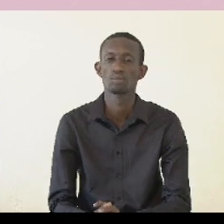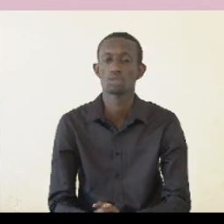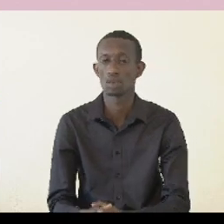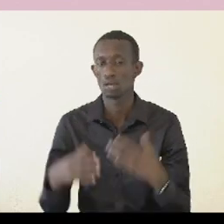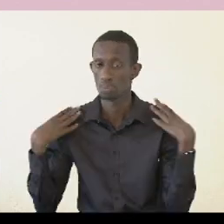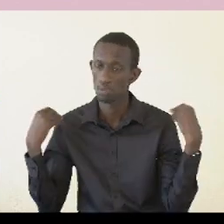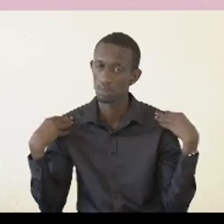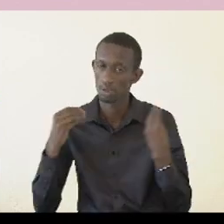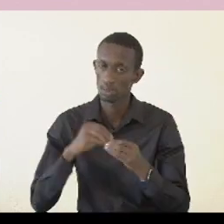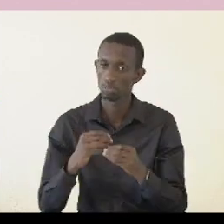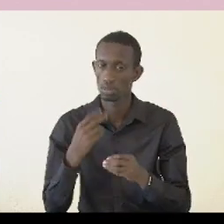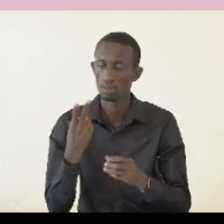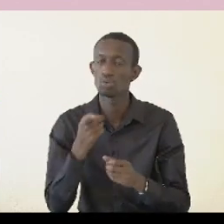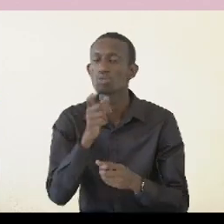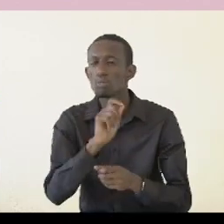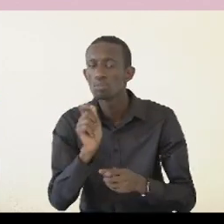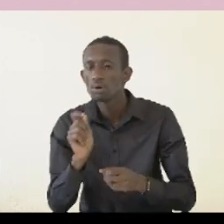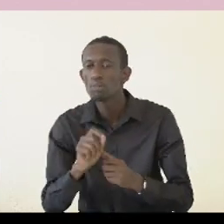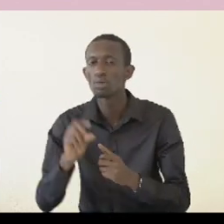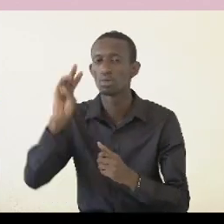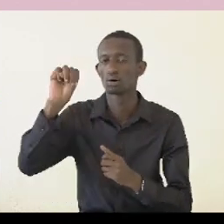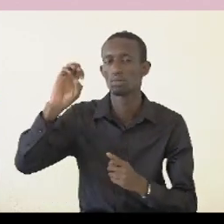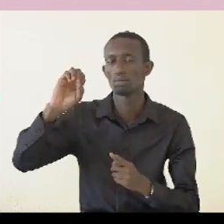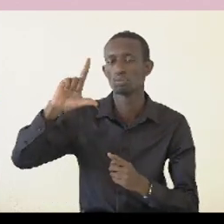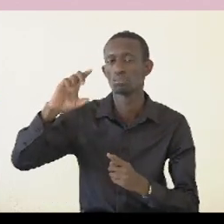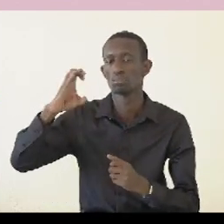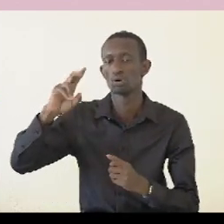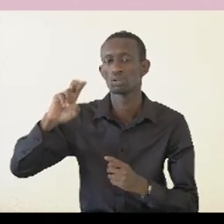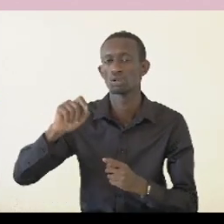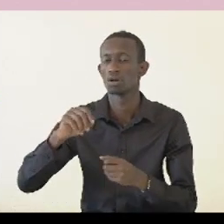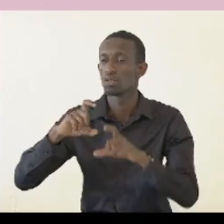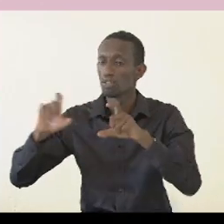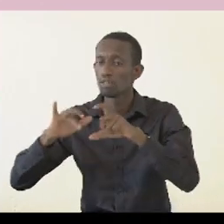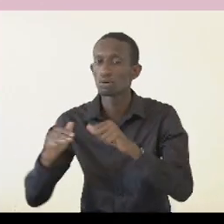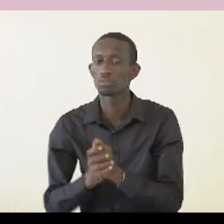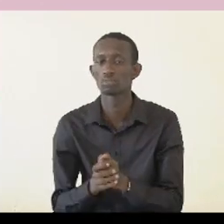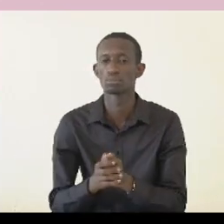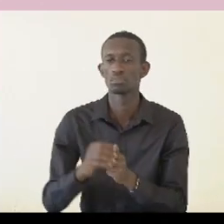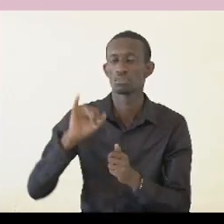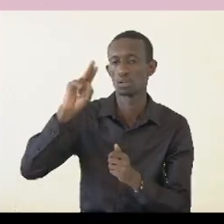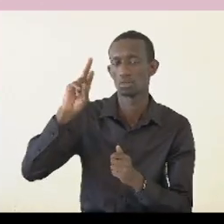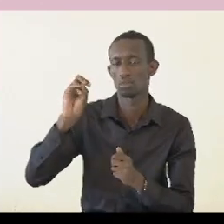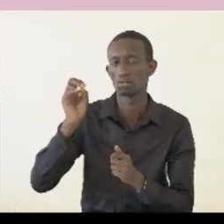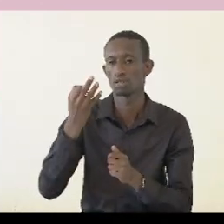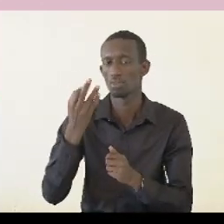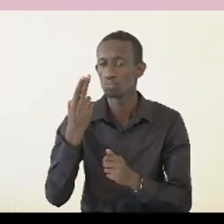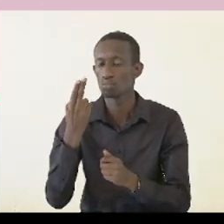Exercise number 2, write the molecular formula of iron 2